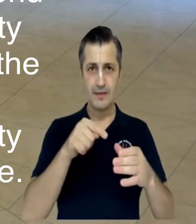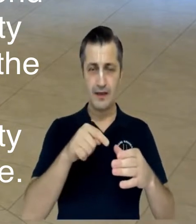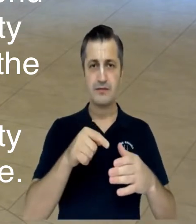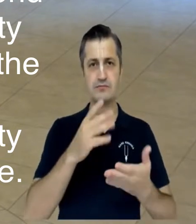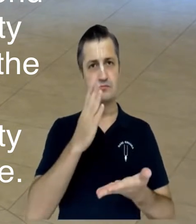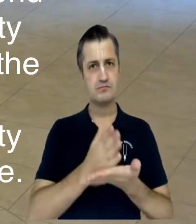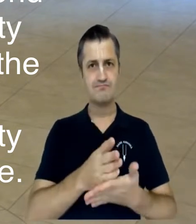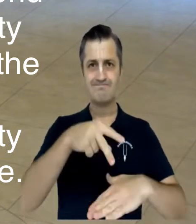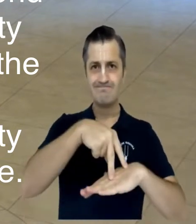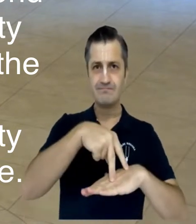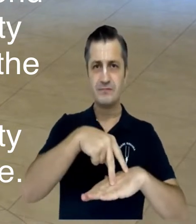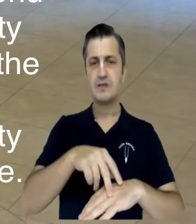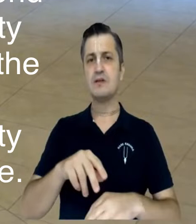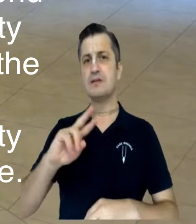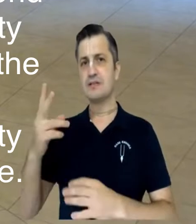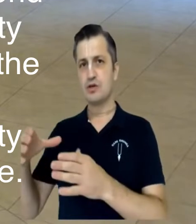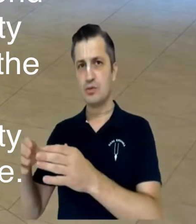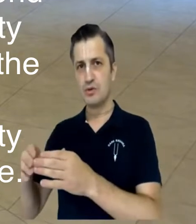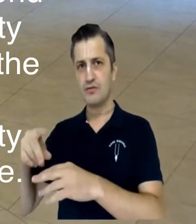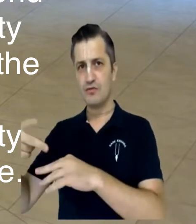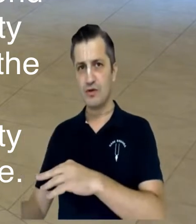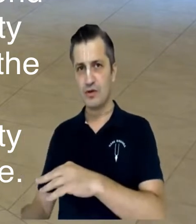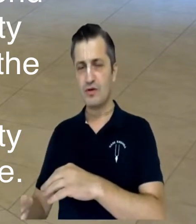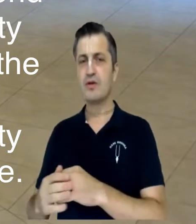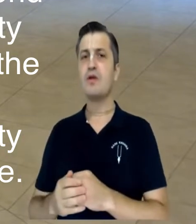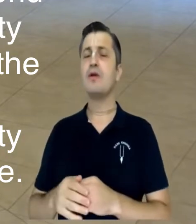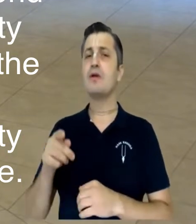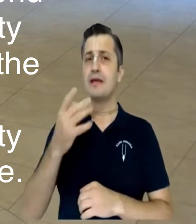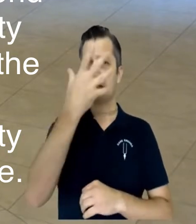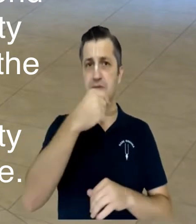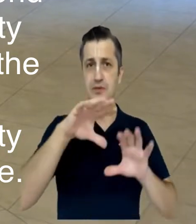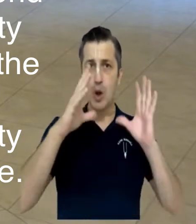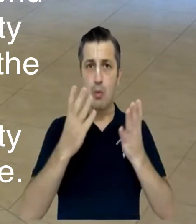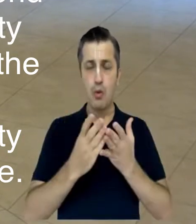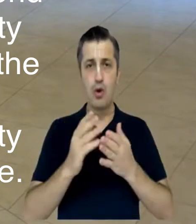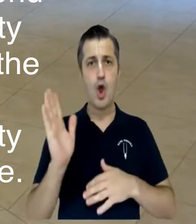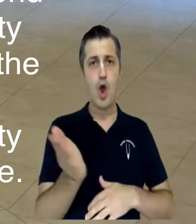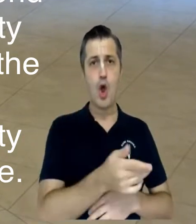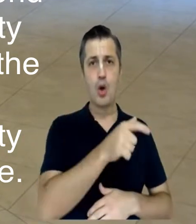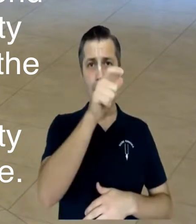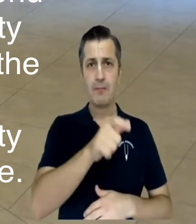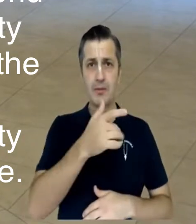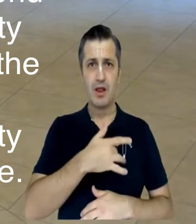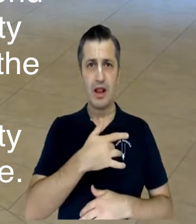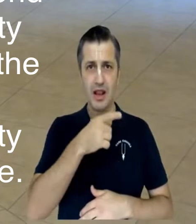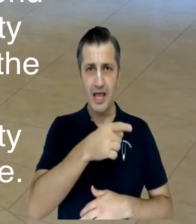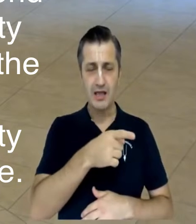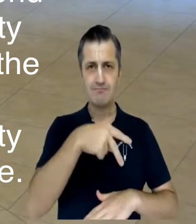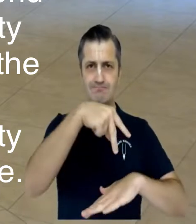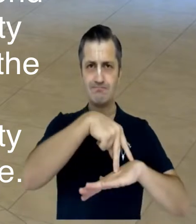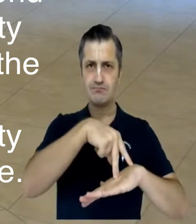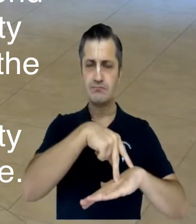world, every living entity is fallible, and in the spiritual world, every living entity is called infallible.